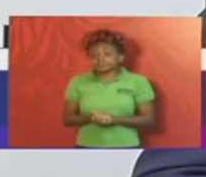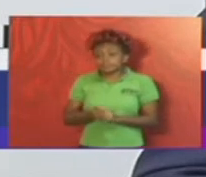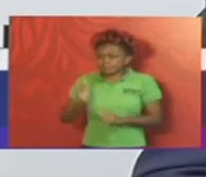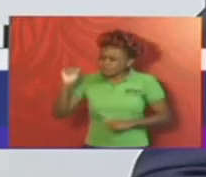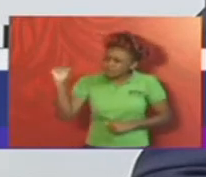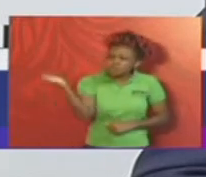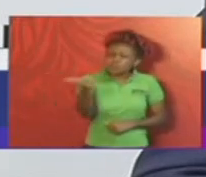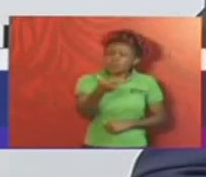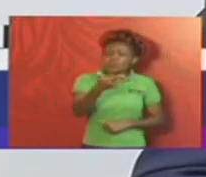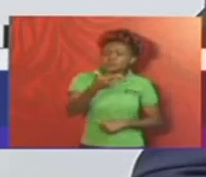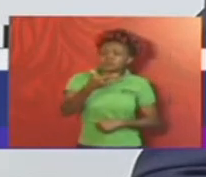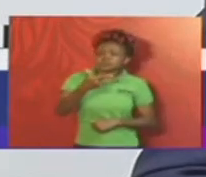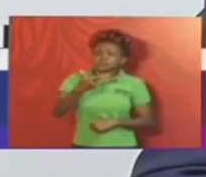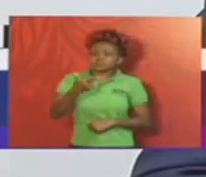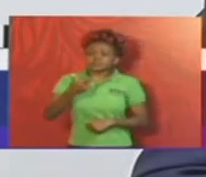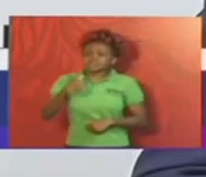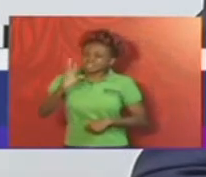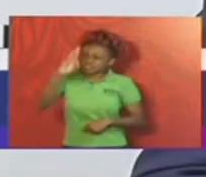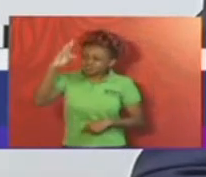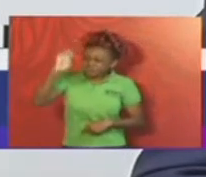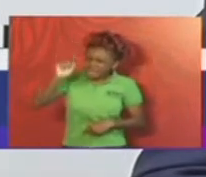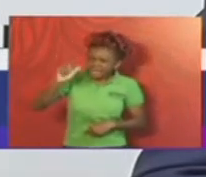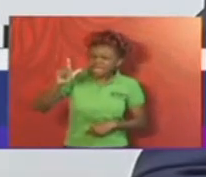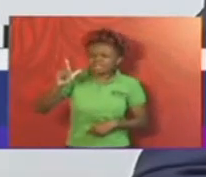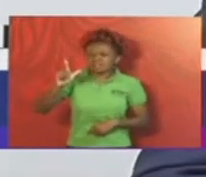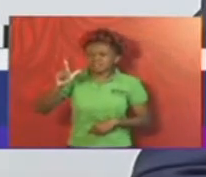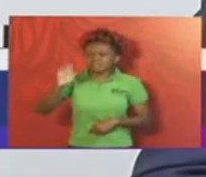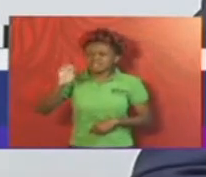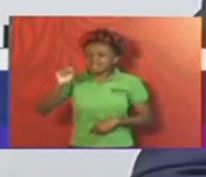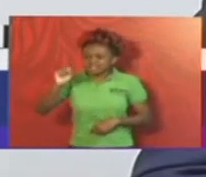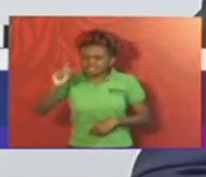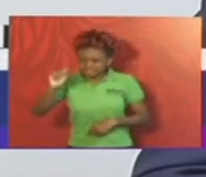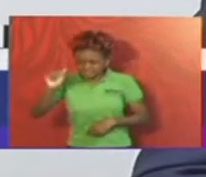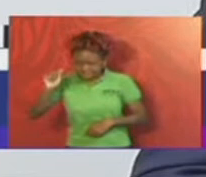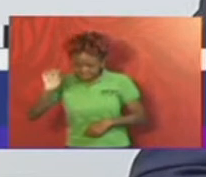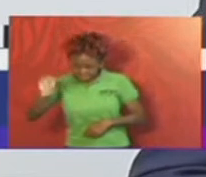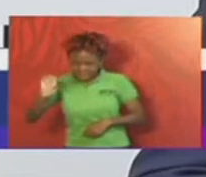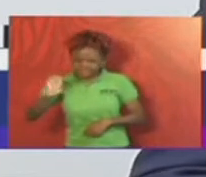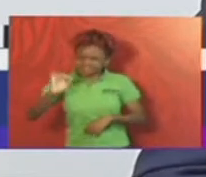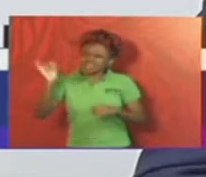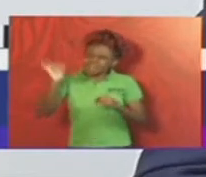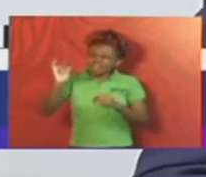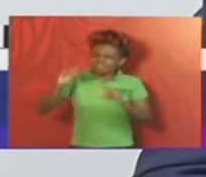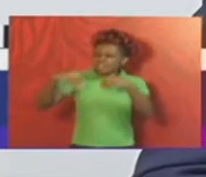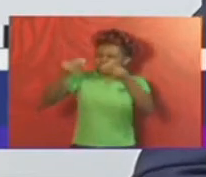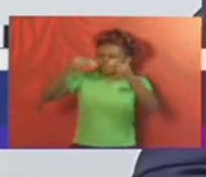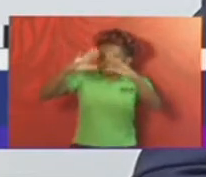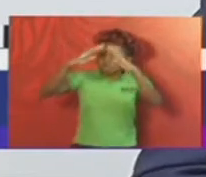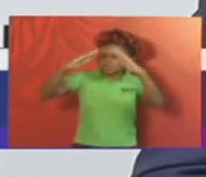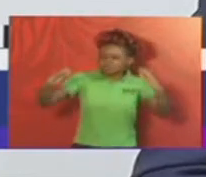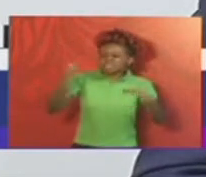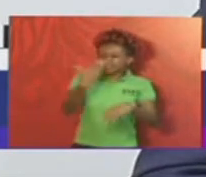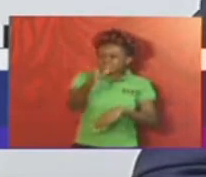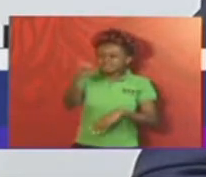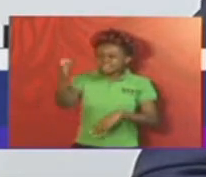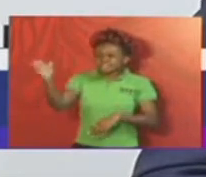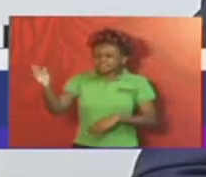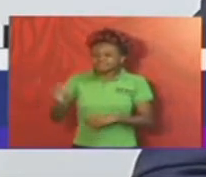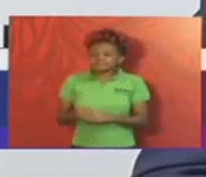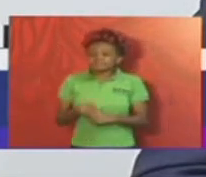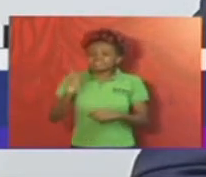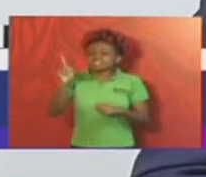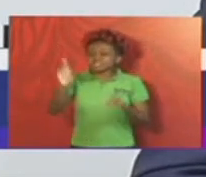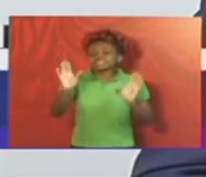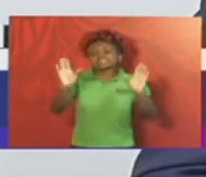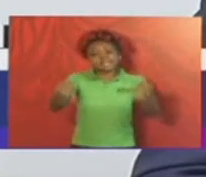be operationalized again from Monday, August 23rd. We deem this